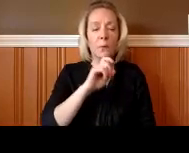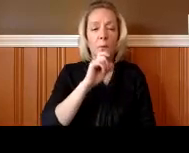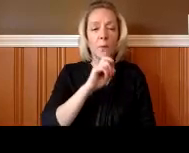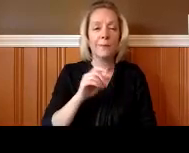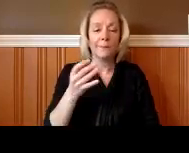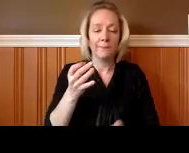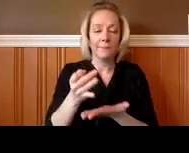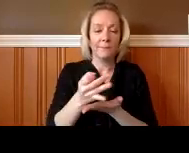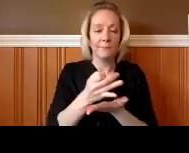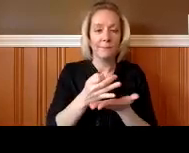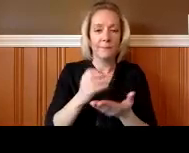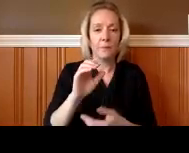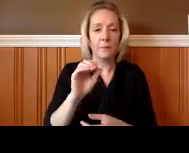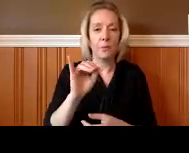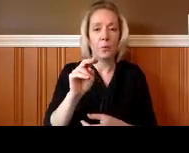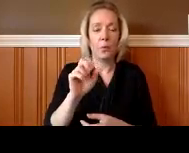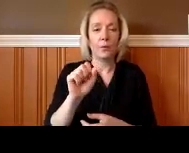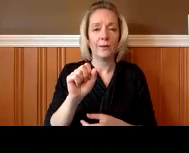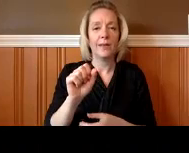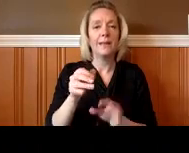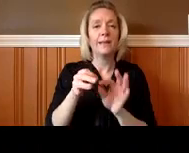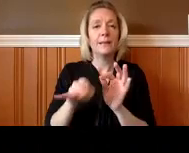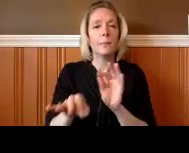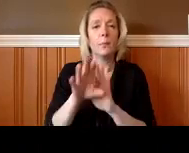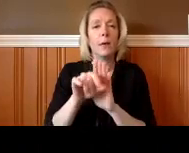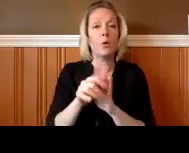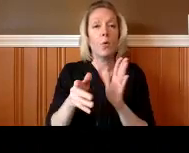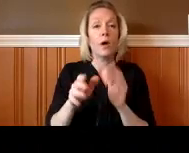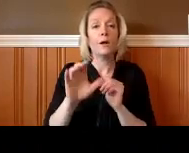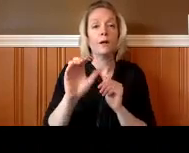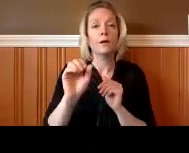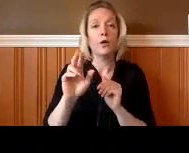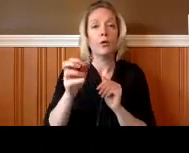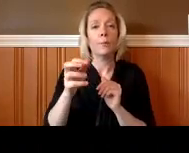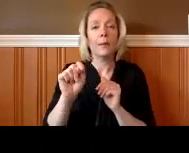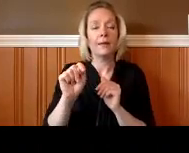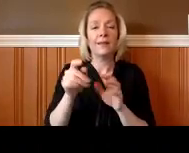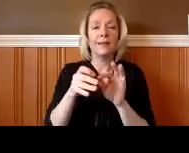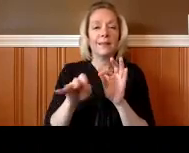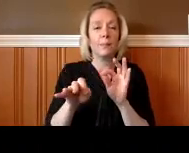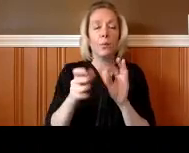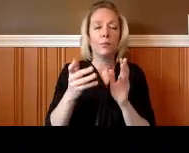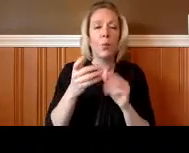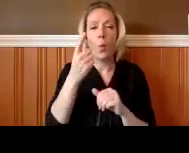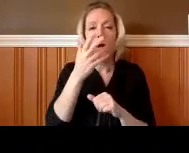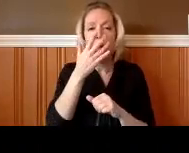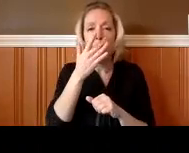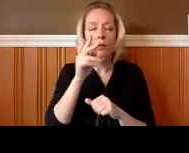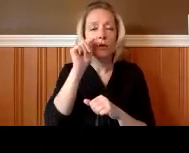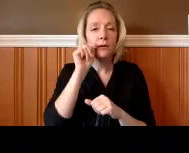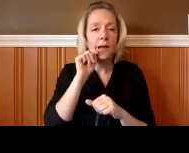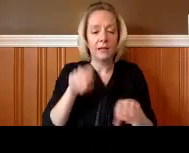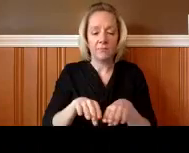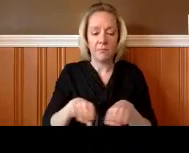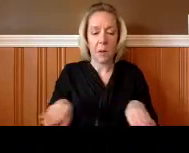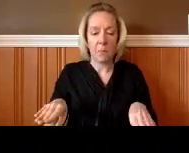are presented on a simple background, the carpet, one single color. It's not black, it's not white, it's kind of tan. It works for him. It's one